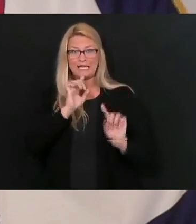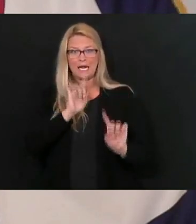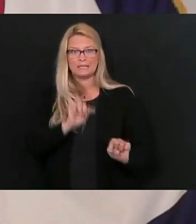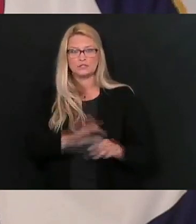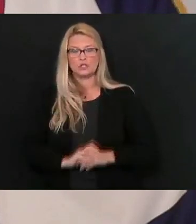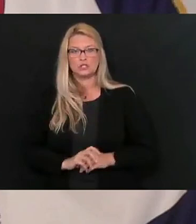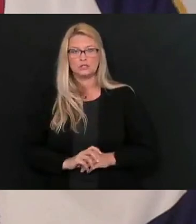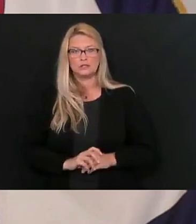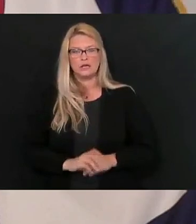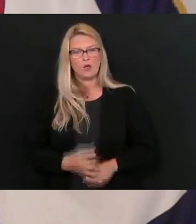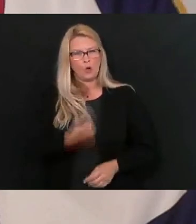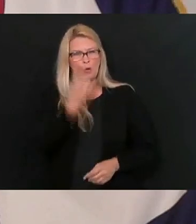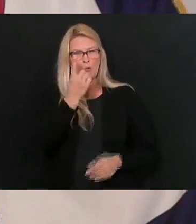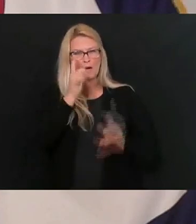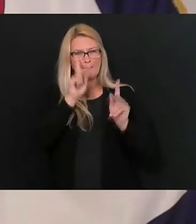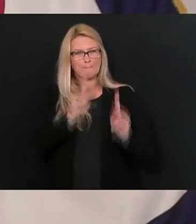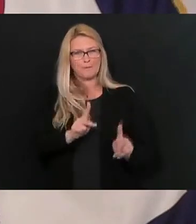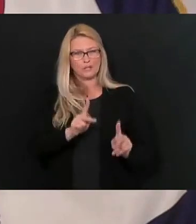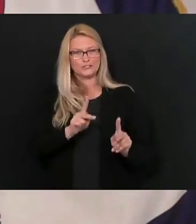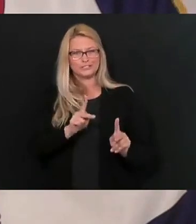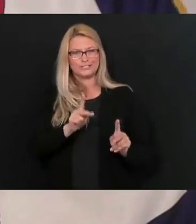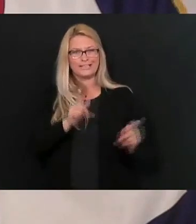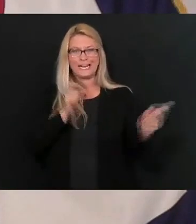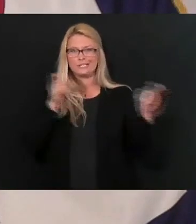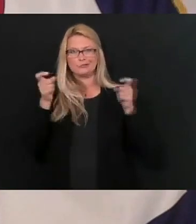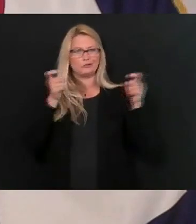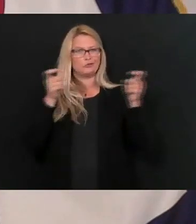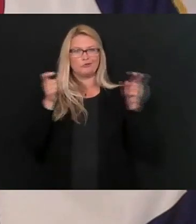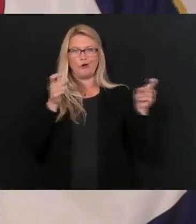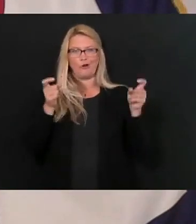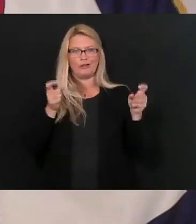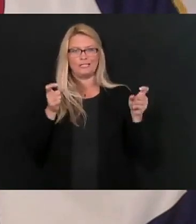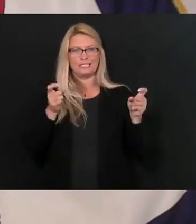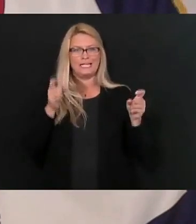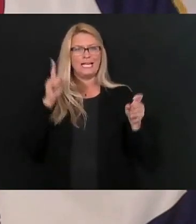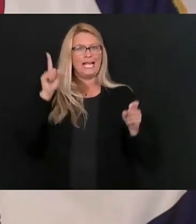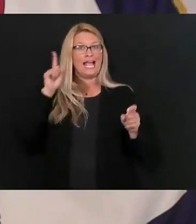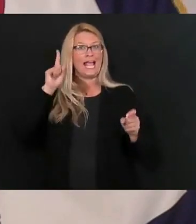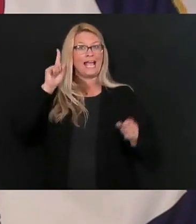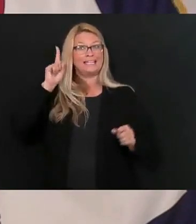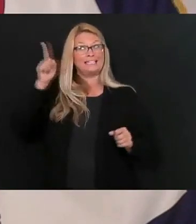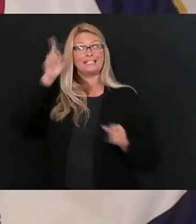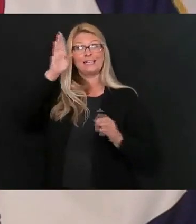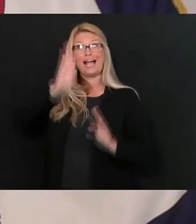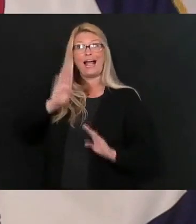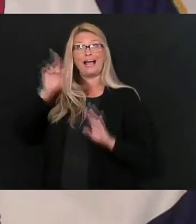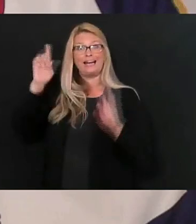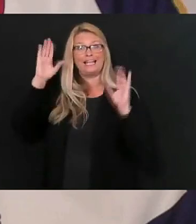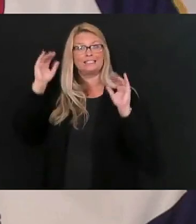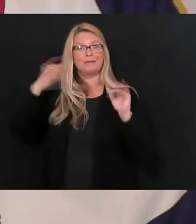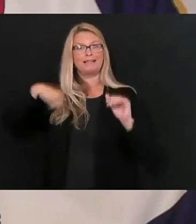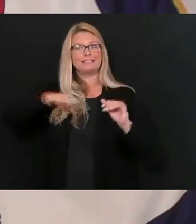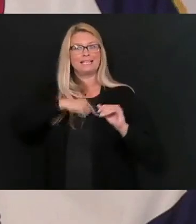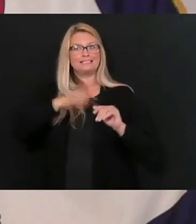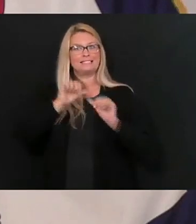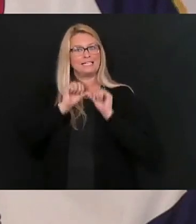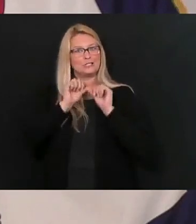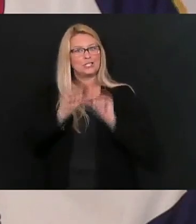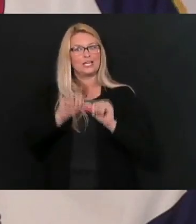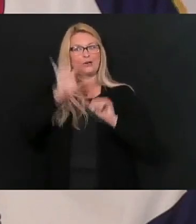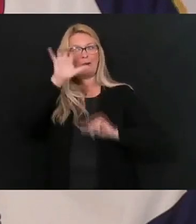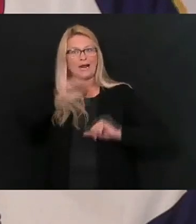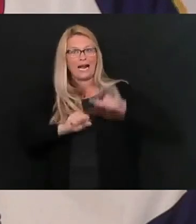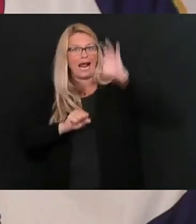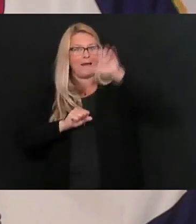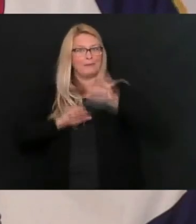is in control. And he expects us to keep digging and keep climbing that mountain and doing all the stuff that we're doing